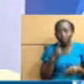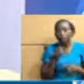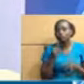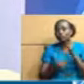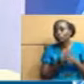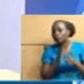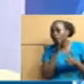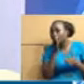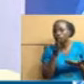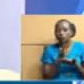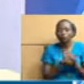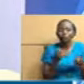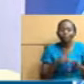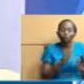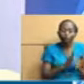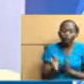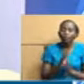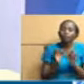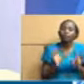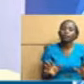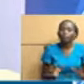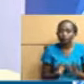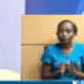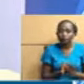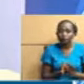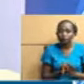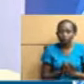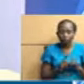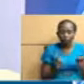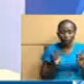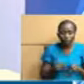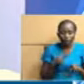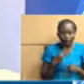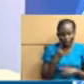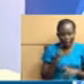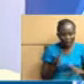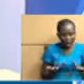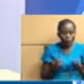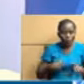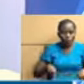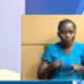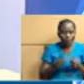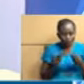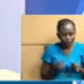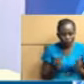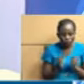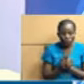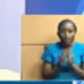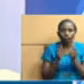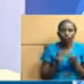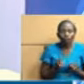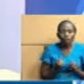plan for it now, but the next one should find us in a way that we can even tell how do we deal with transport. I'm